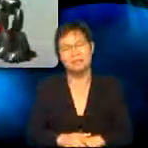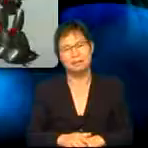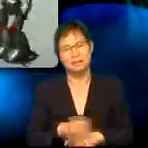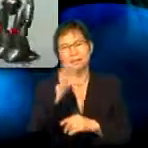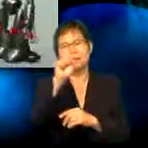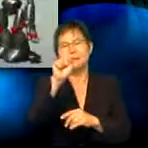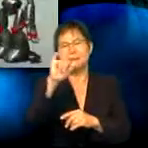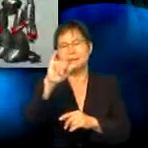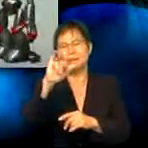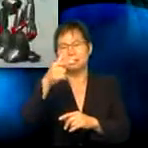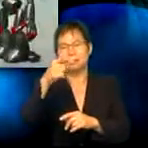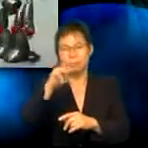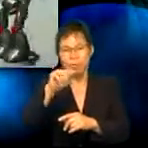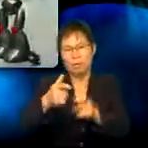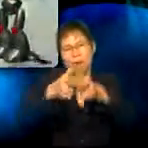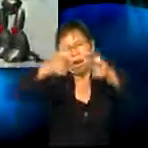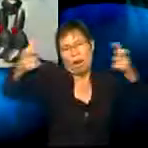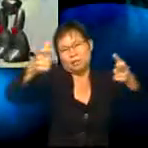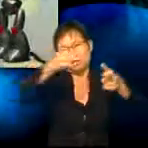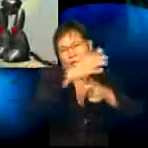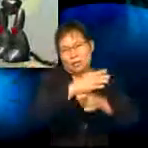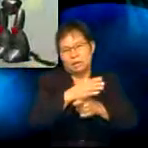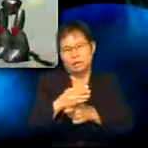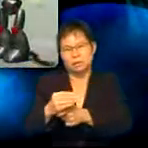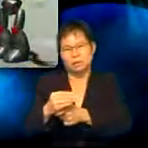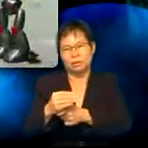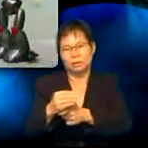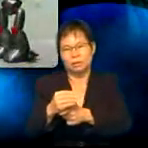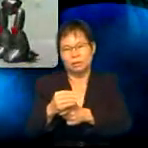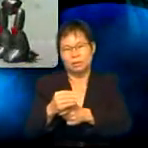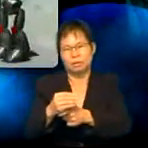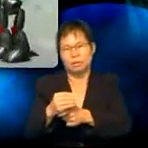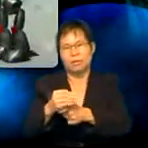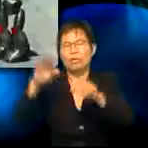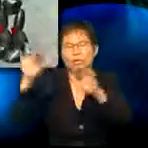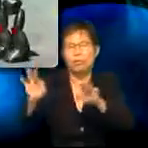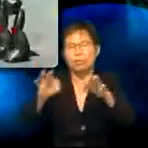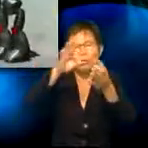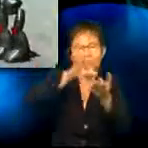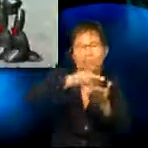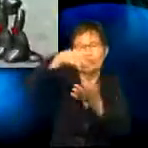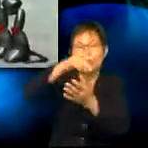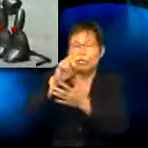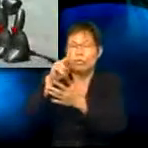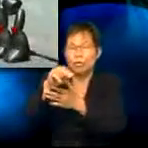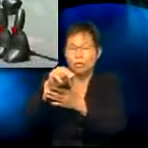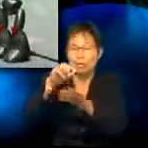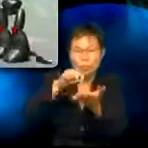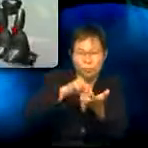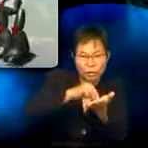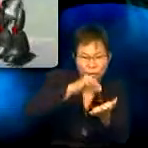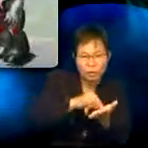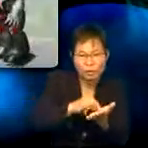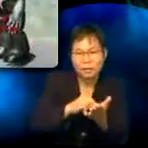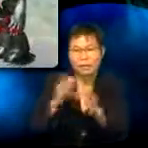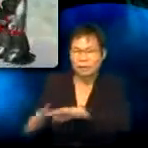Stigmas protrude, large and feathery, so that floating pollen grains blown by the wind can easily land